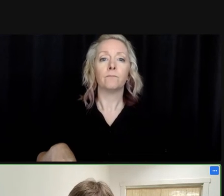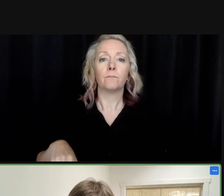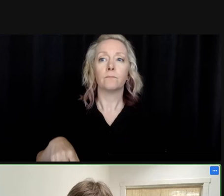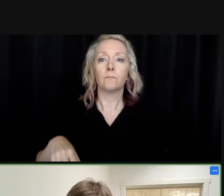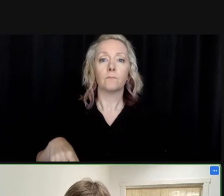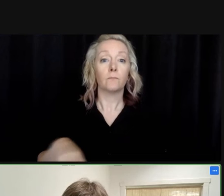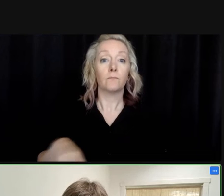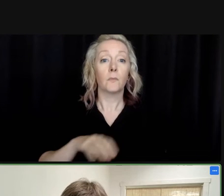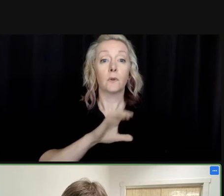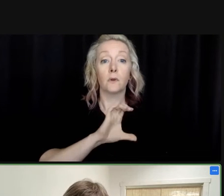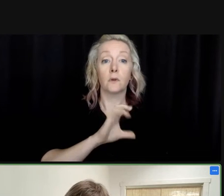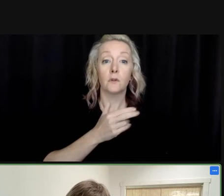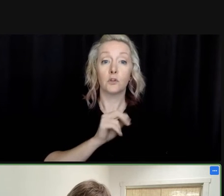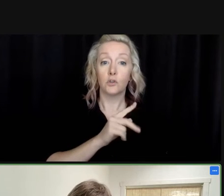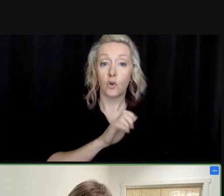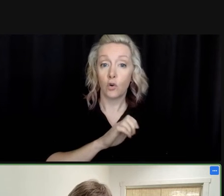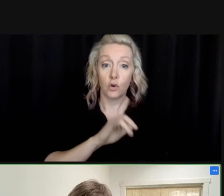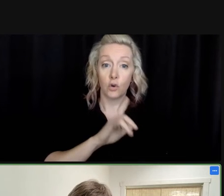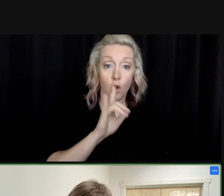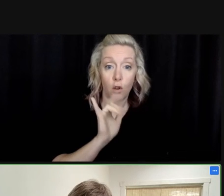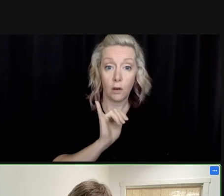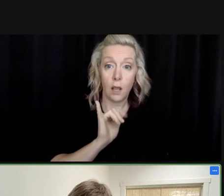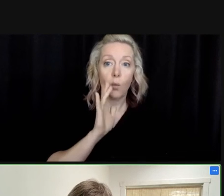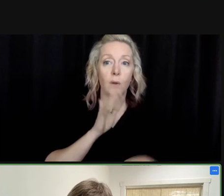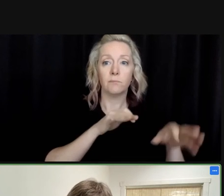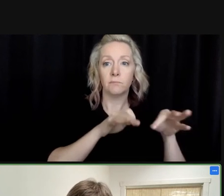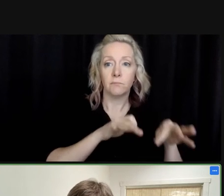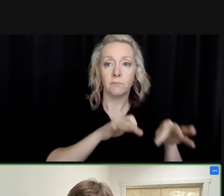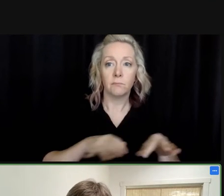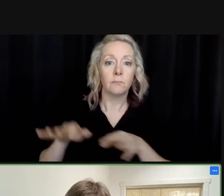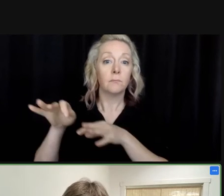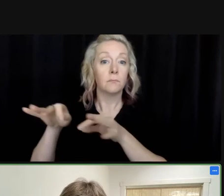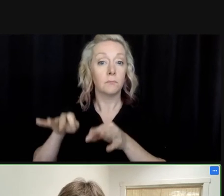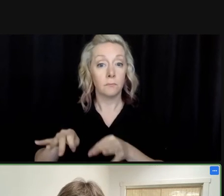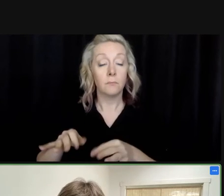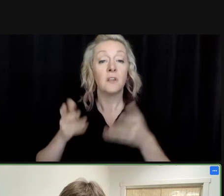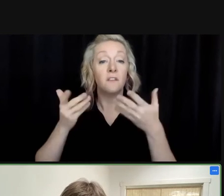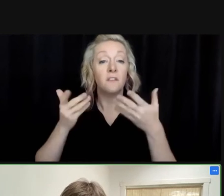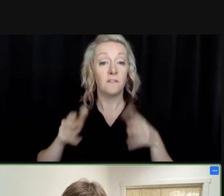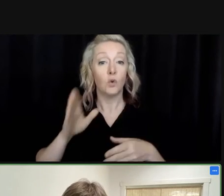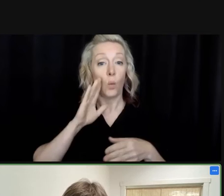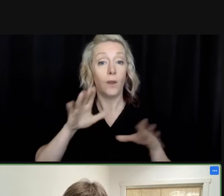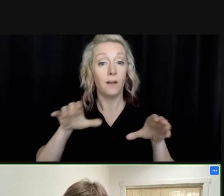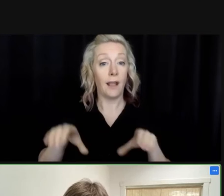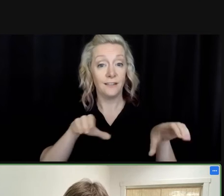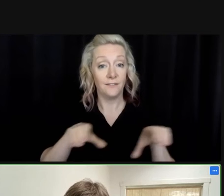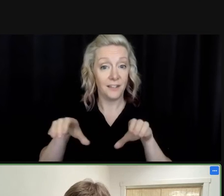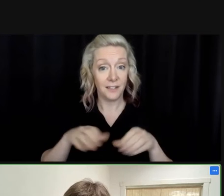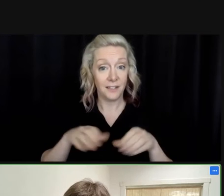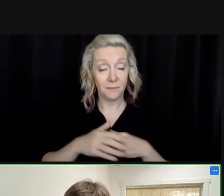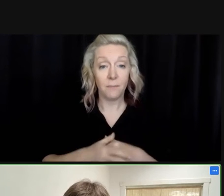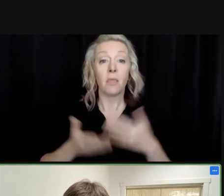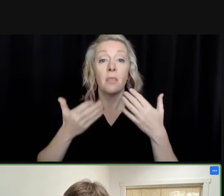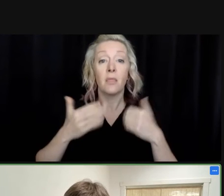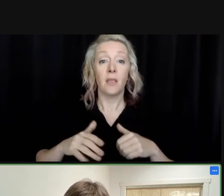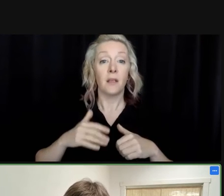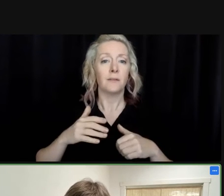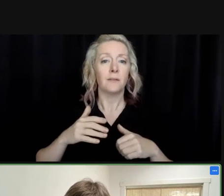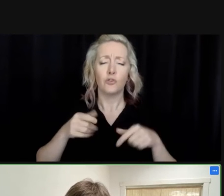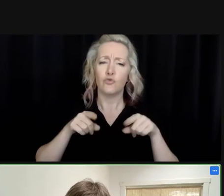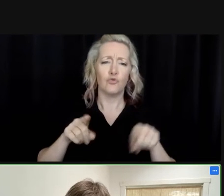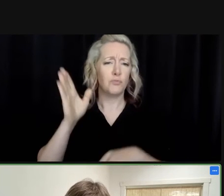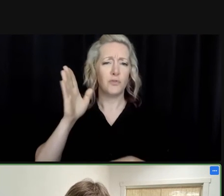who has Charge syndrome is, and then do a little fun activity. And then I'll take questions throughout.